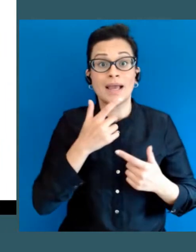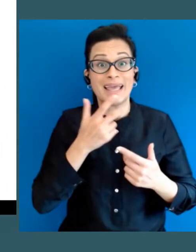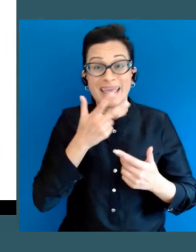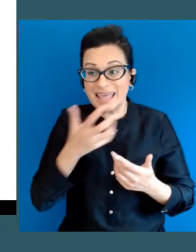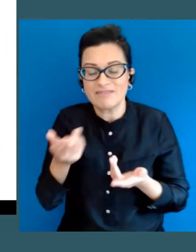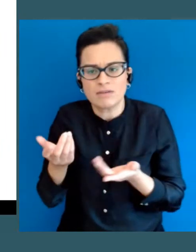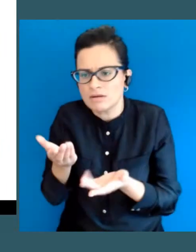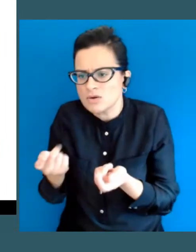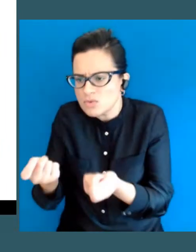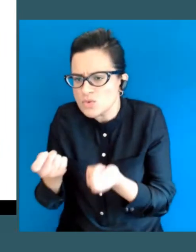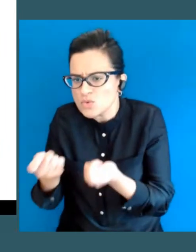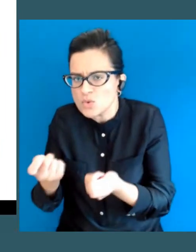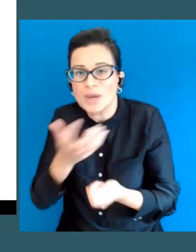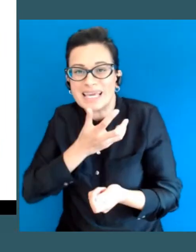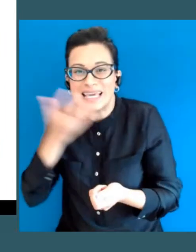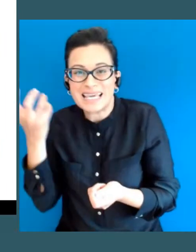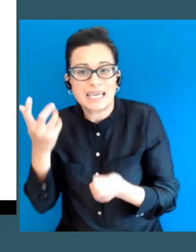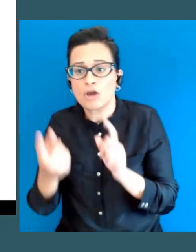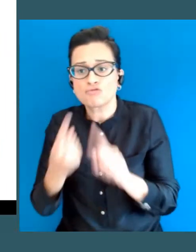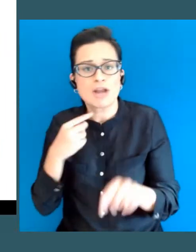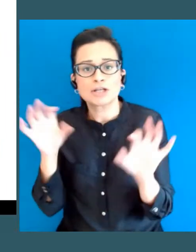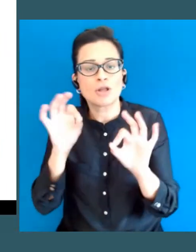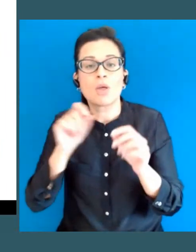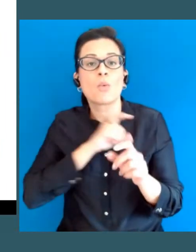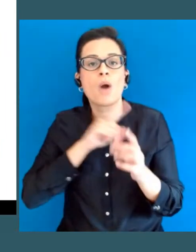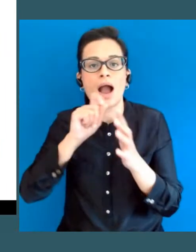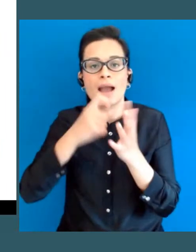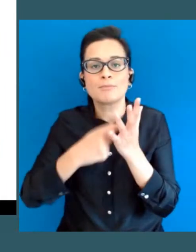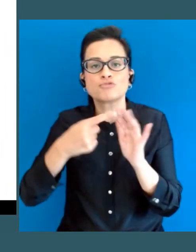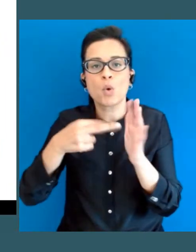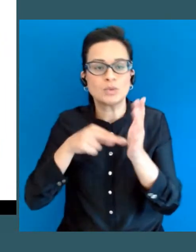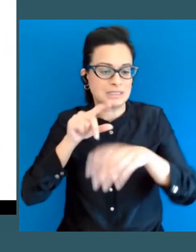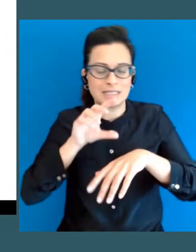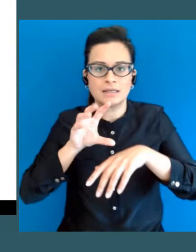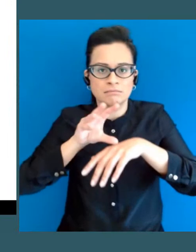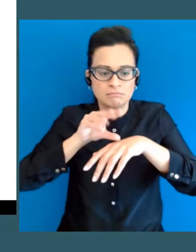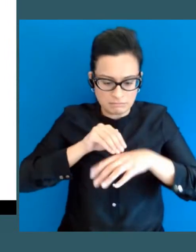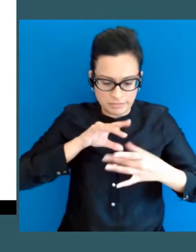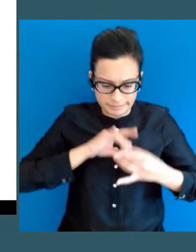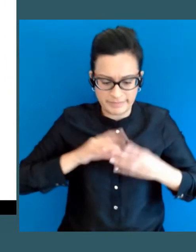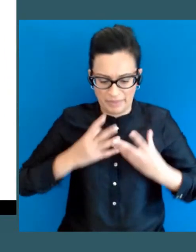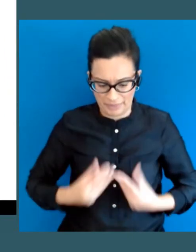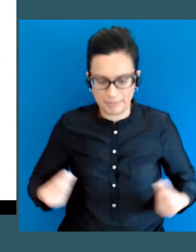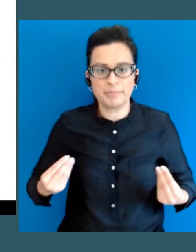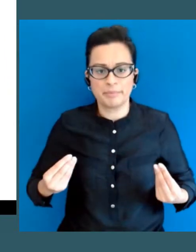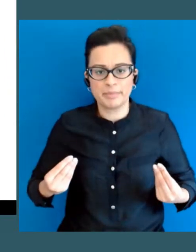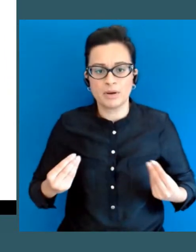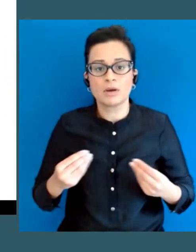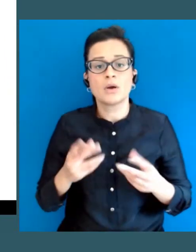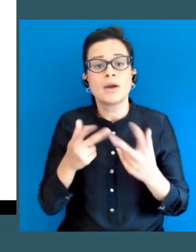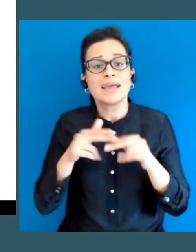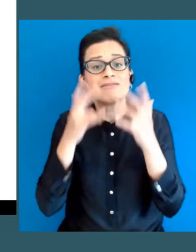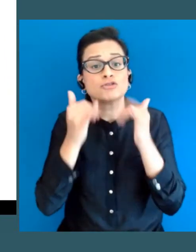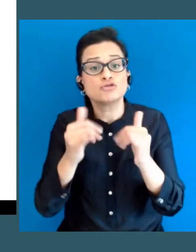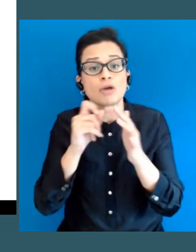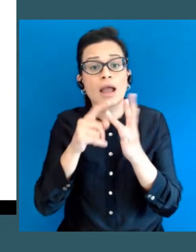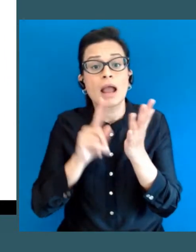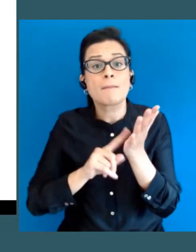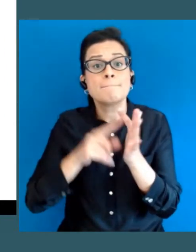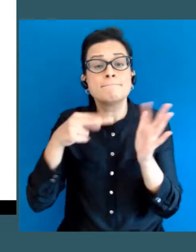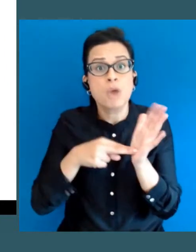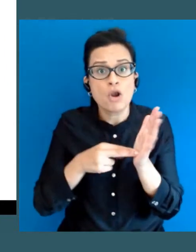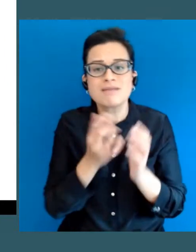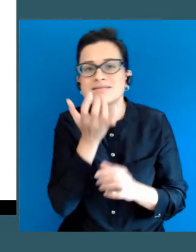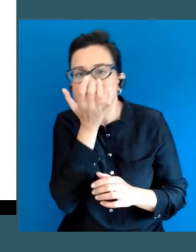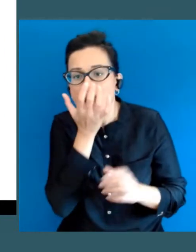doesn't cause a reaction because the protein's denatured. So if you look at primary nut allergy to pollen food syndrome, history of previous reactions.